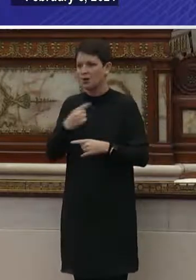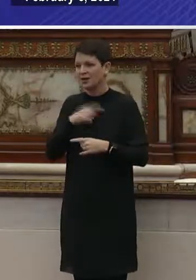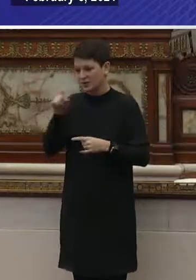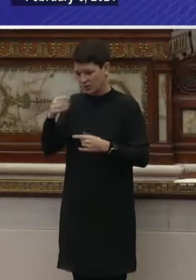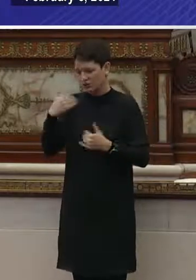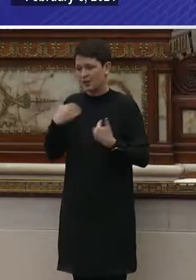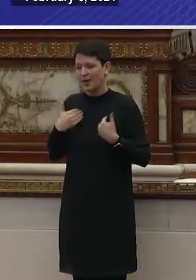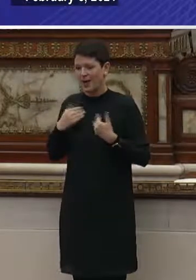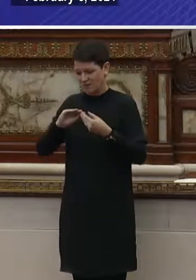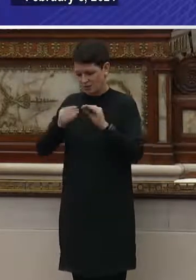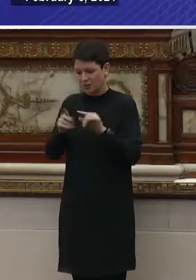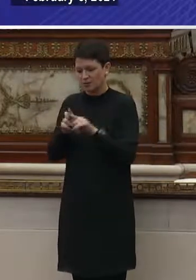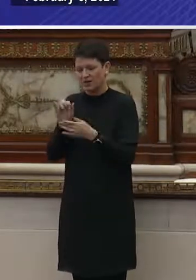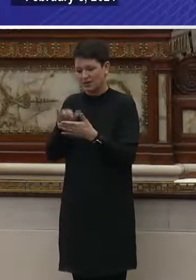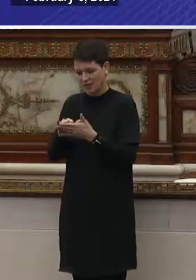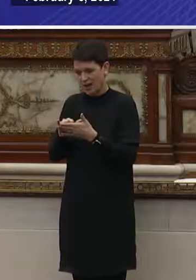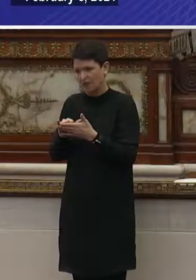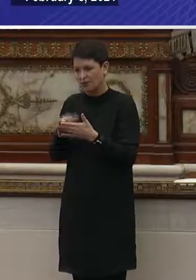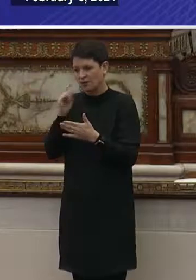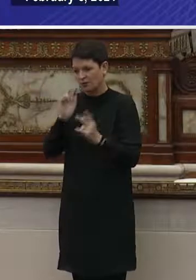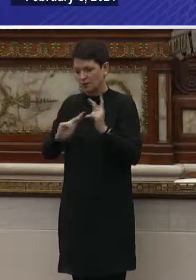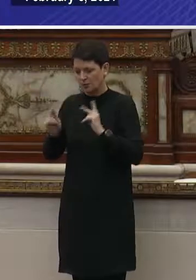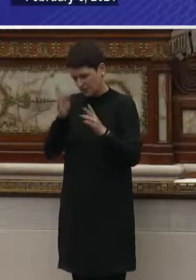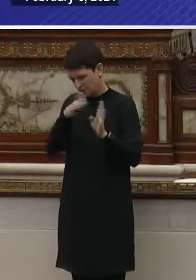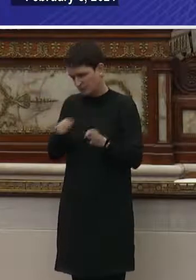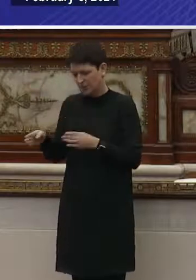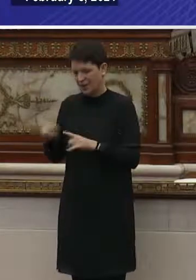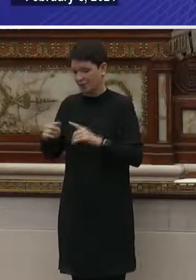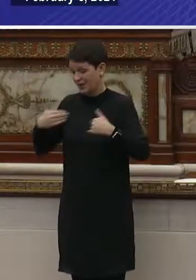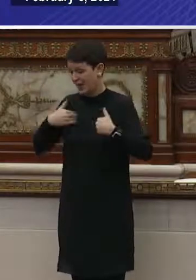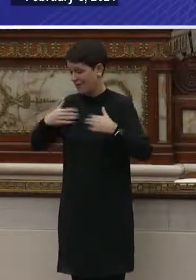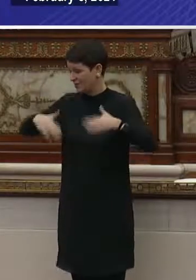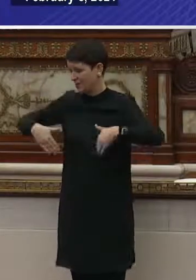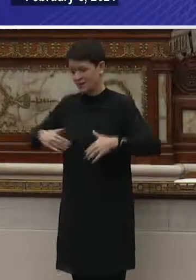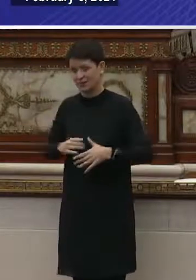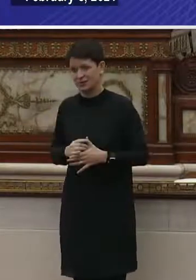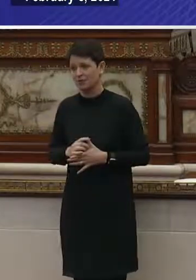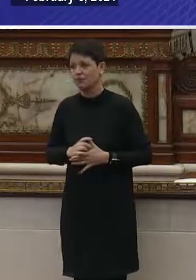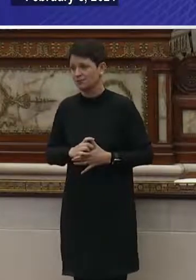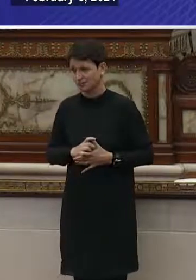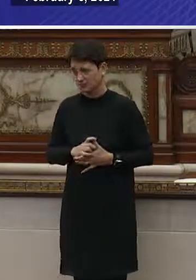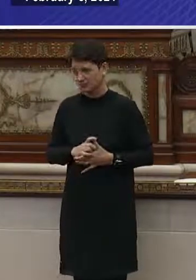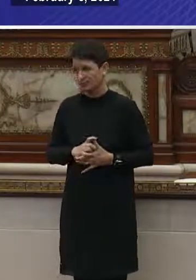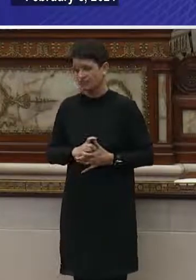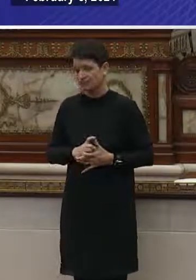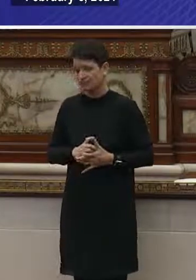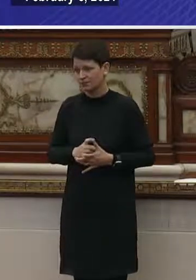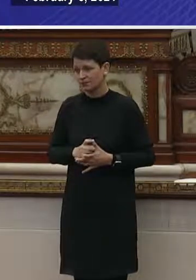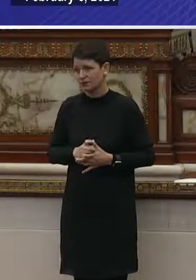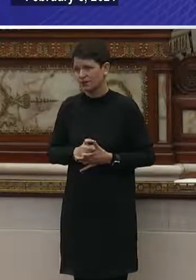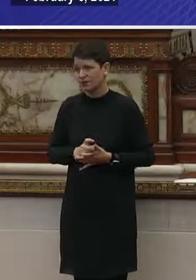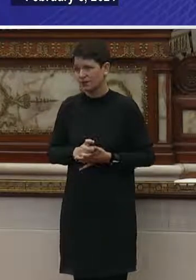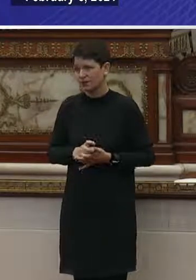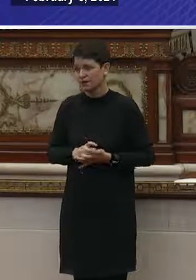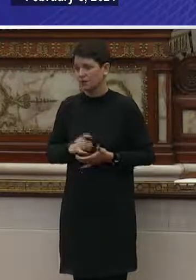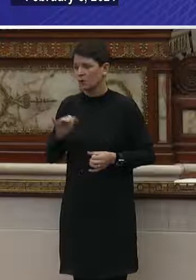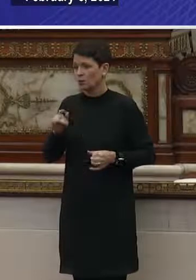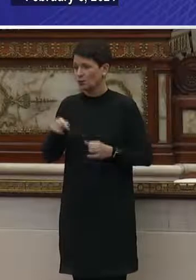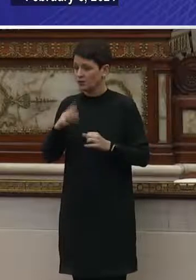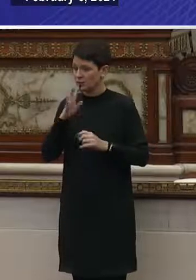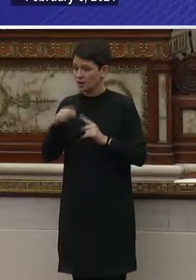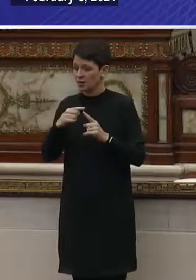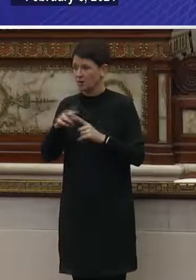have numbers like that in order for people to plan, but we don't have those right now. Okay, Doc, and when you talk about